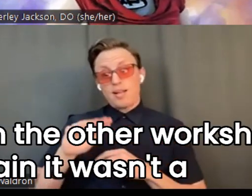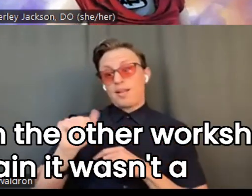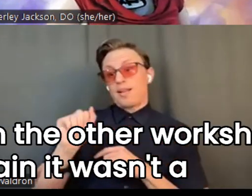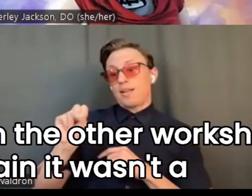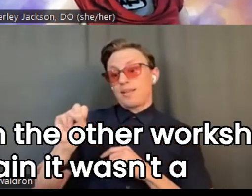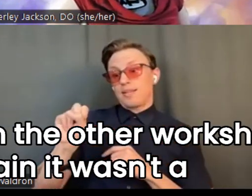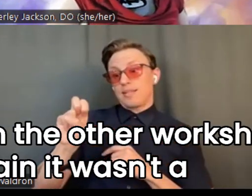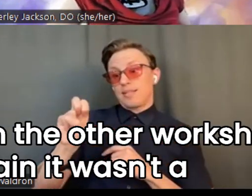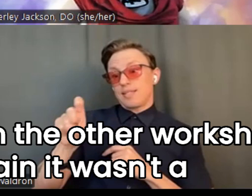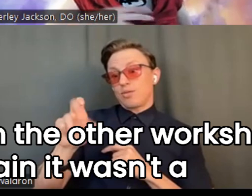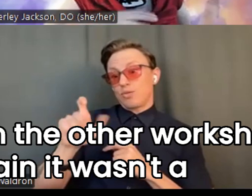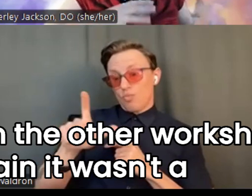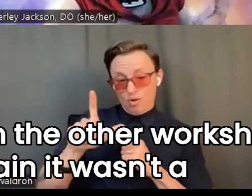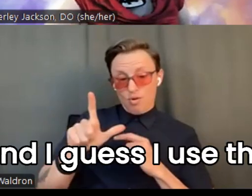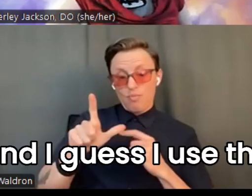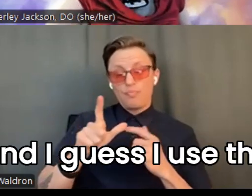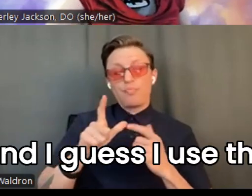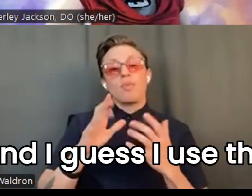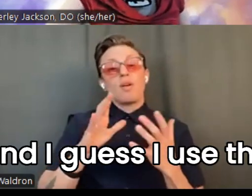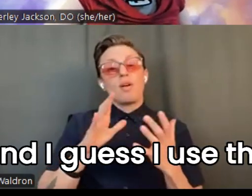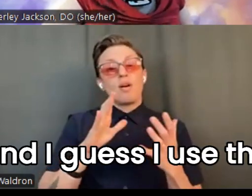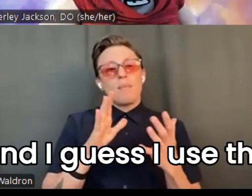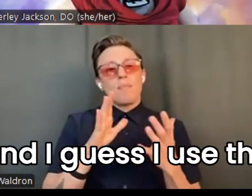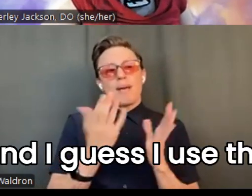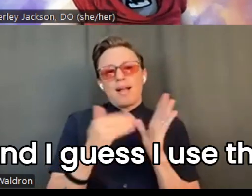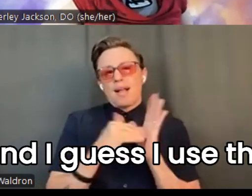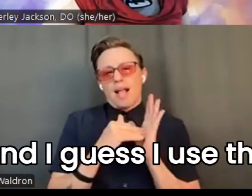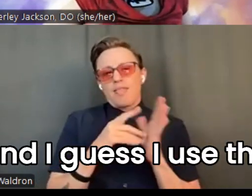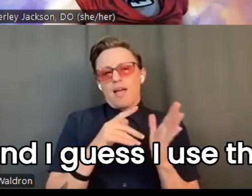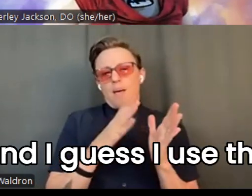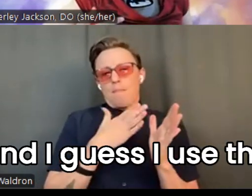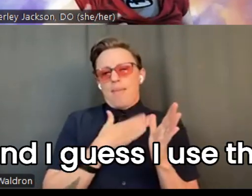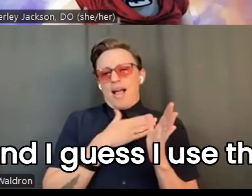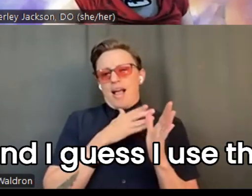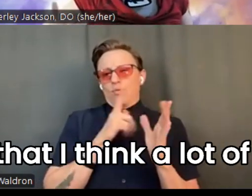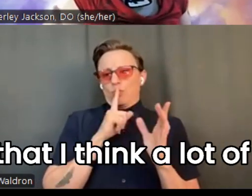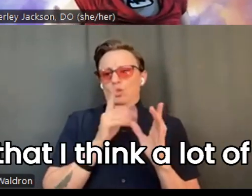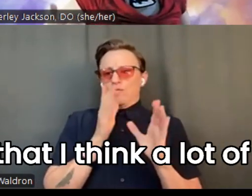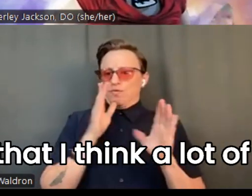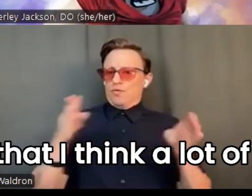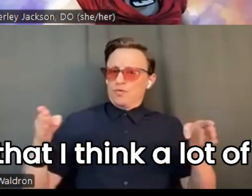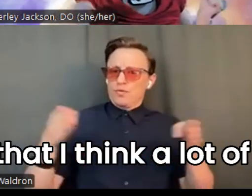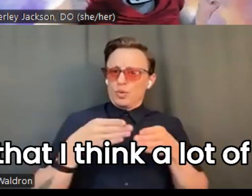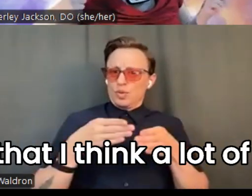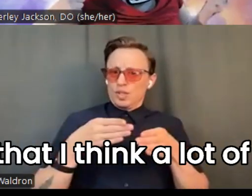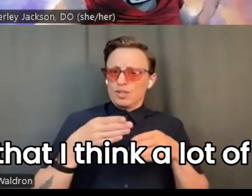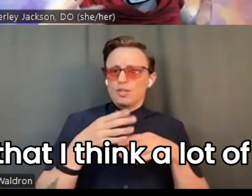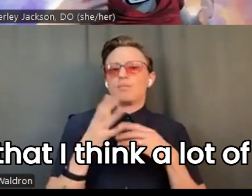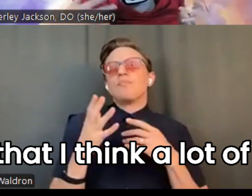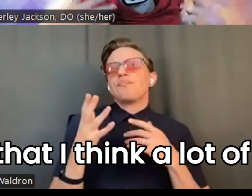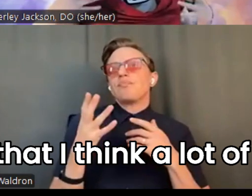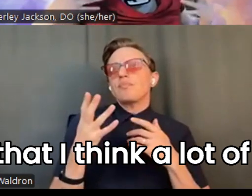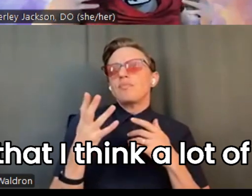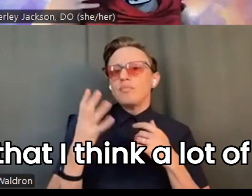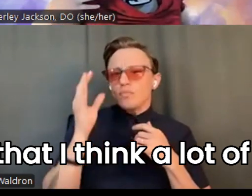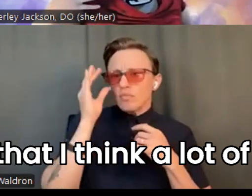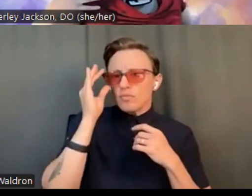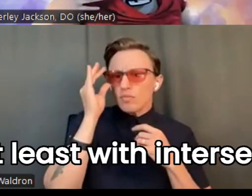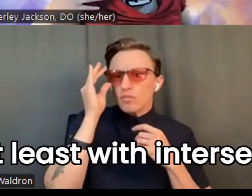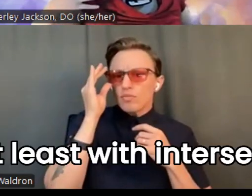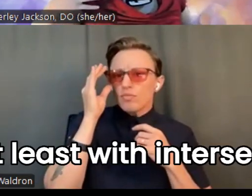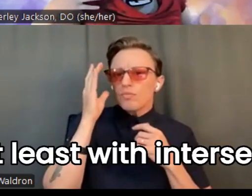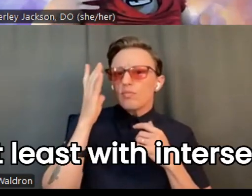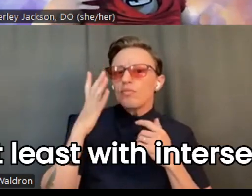accessibility in the other workshop, but again, it wasn't a focus. And I guess I use that just to mean that I think a lot of